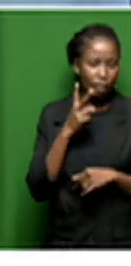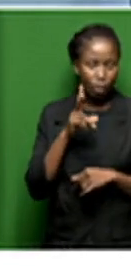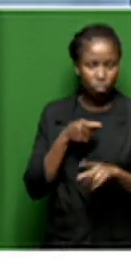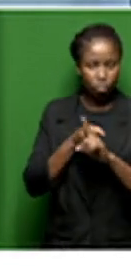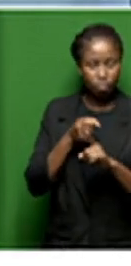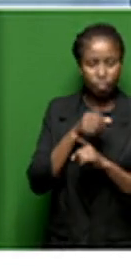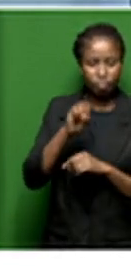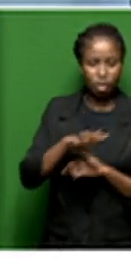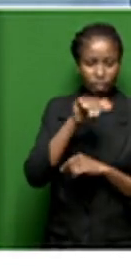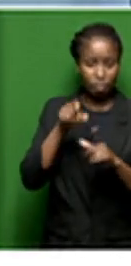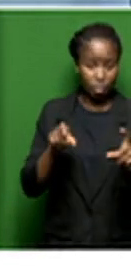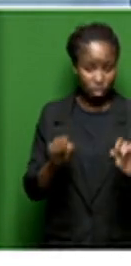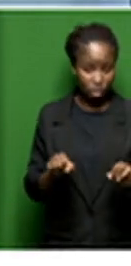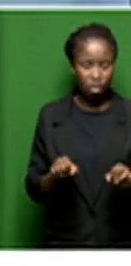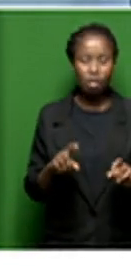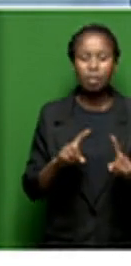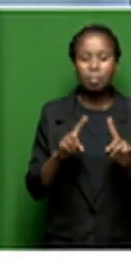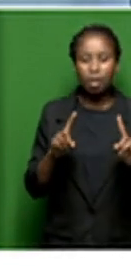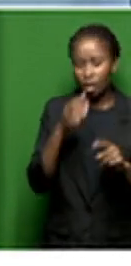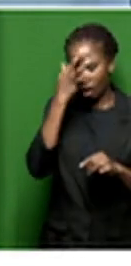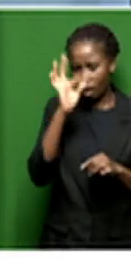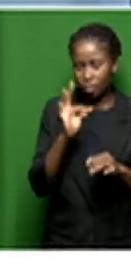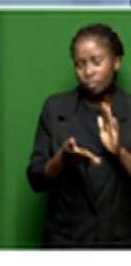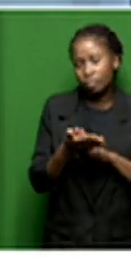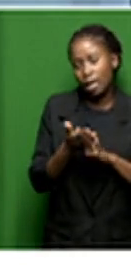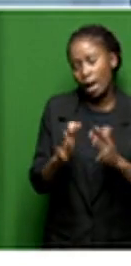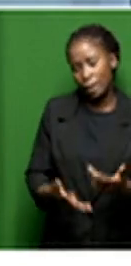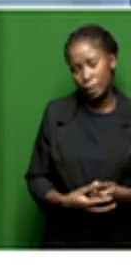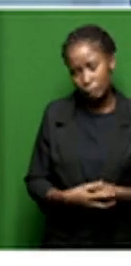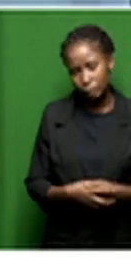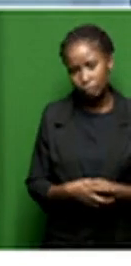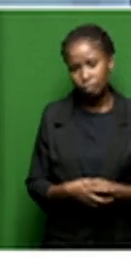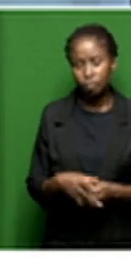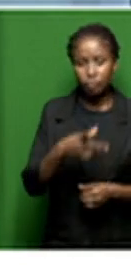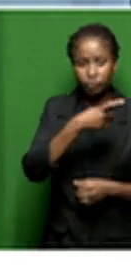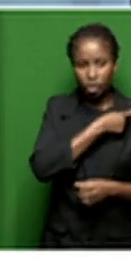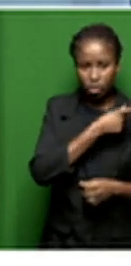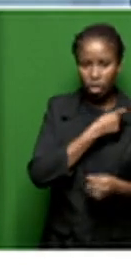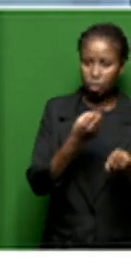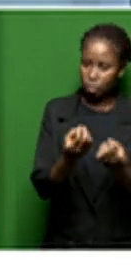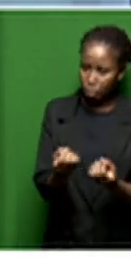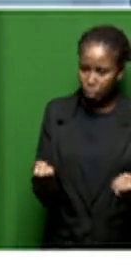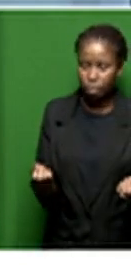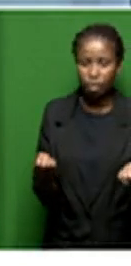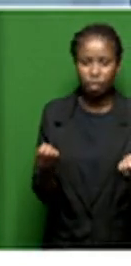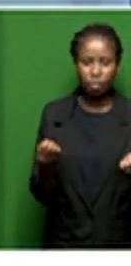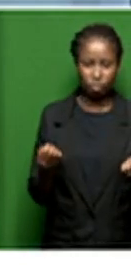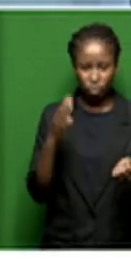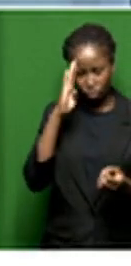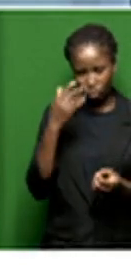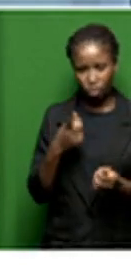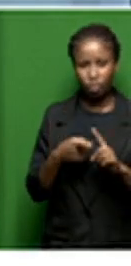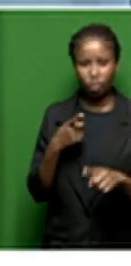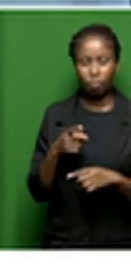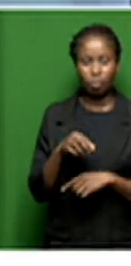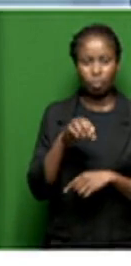my question to you is, how are we doing? How is government doing in terms of the rollout and getting it? Obviously, we know here in suburbia,